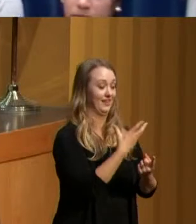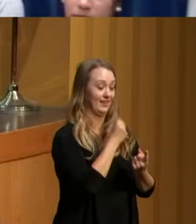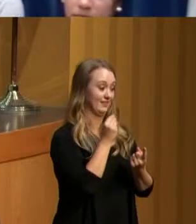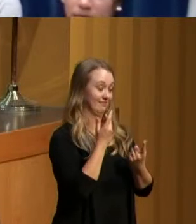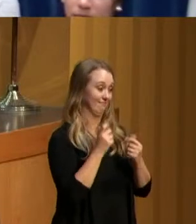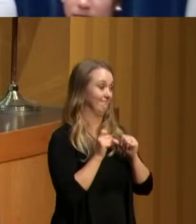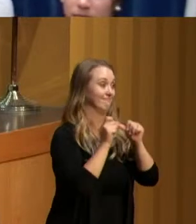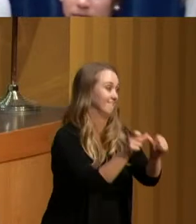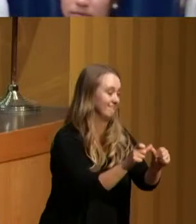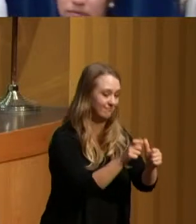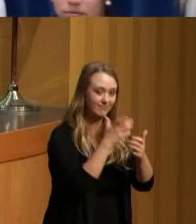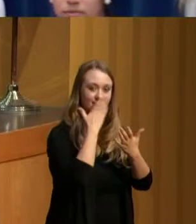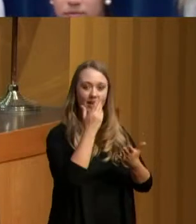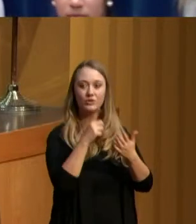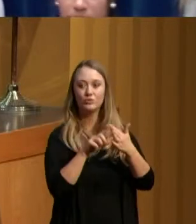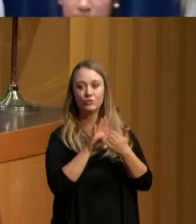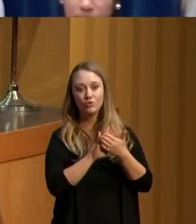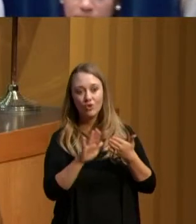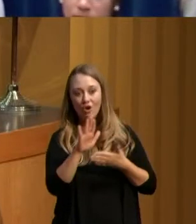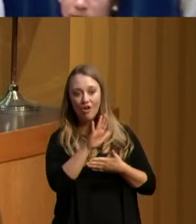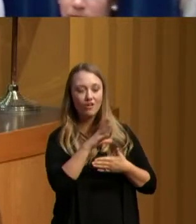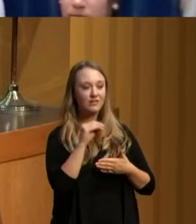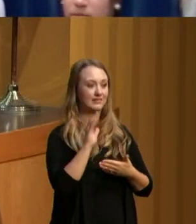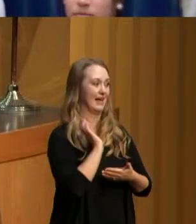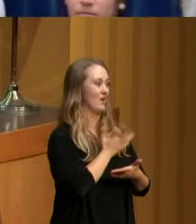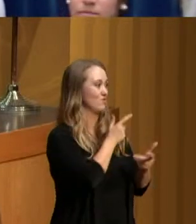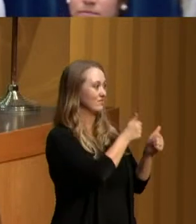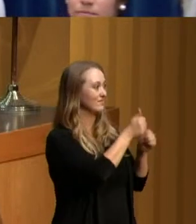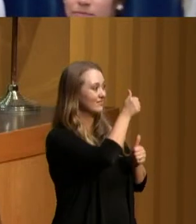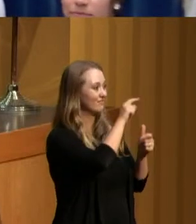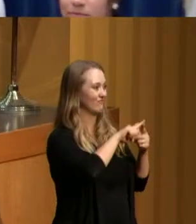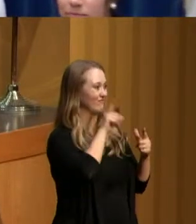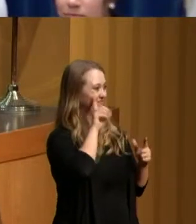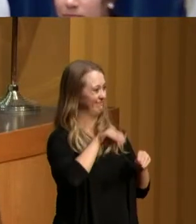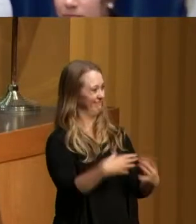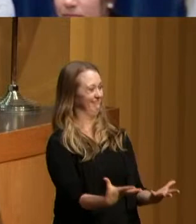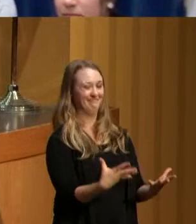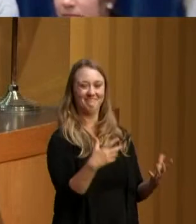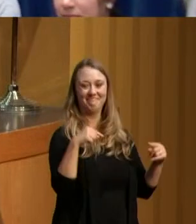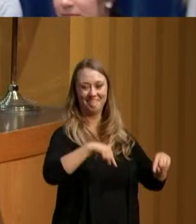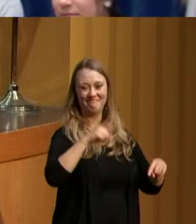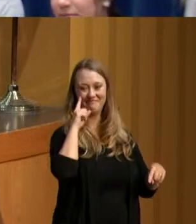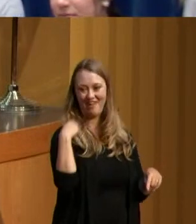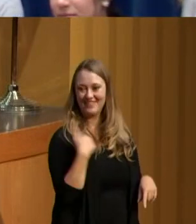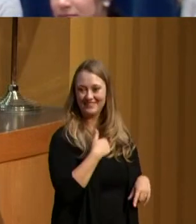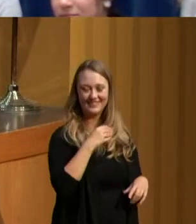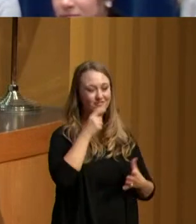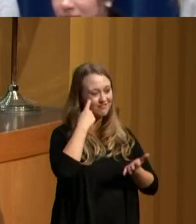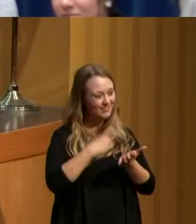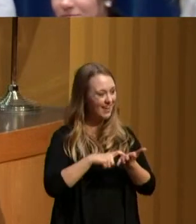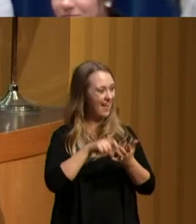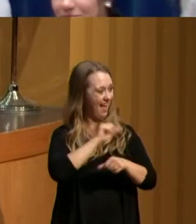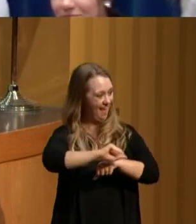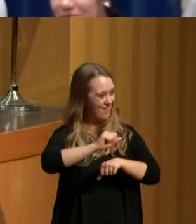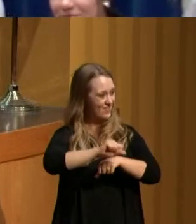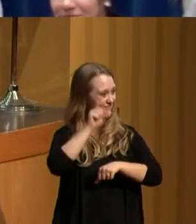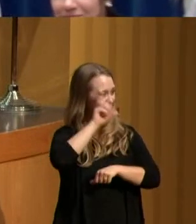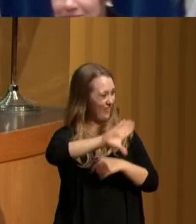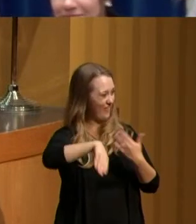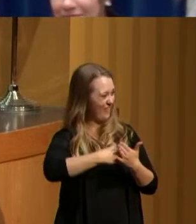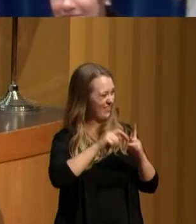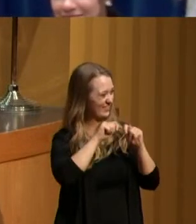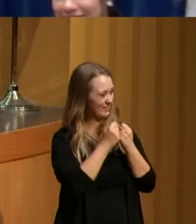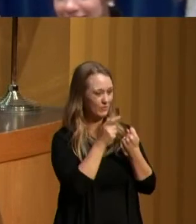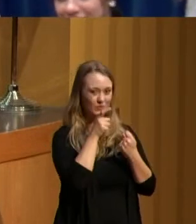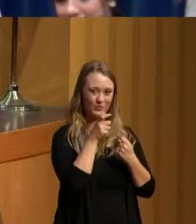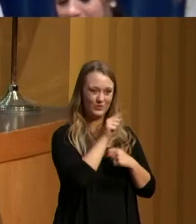Thank you to the college and our administration for putting this on for us and recognizing the efforts of all the teams that have played this